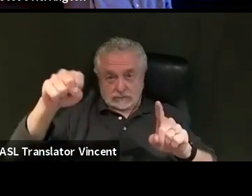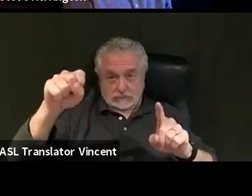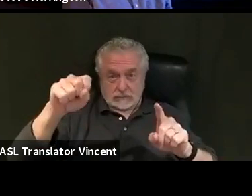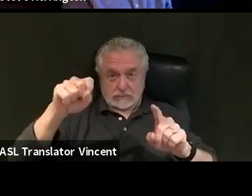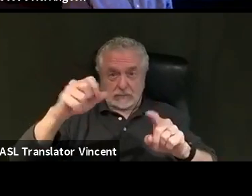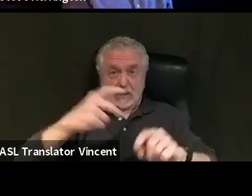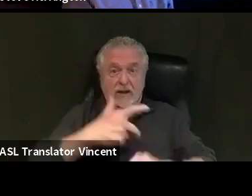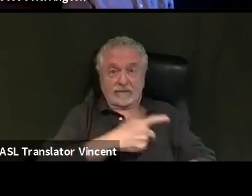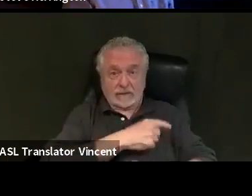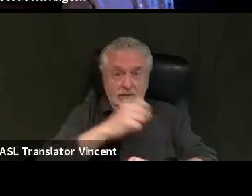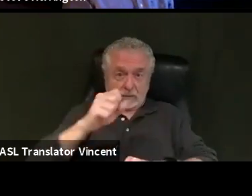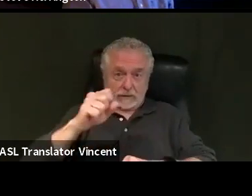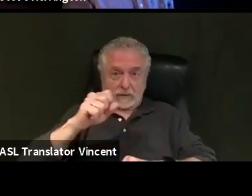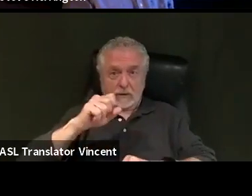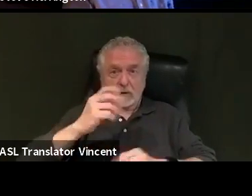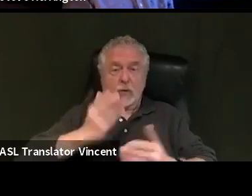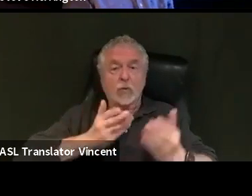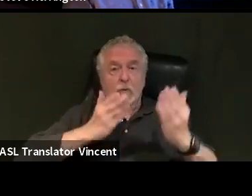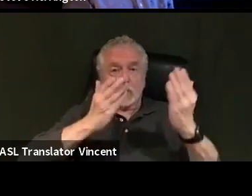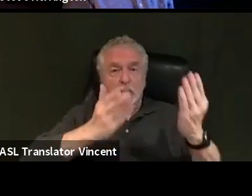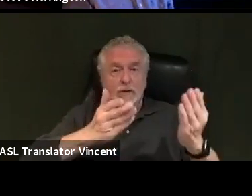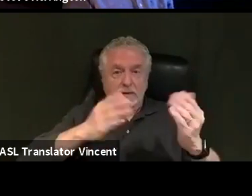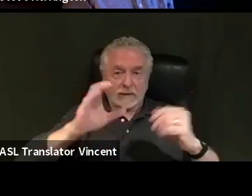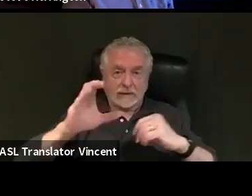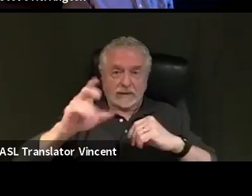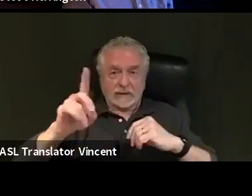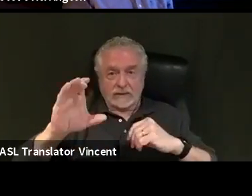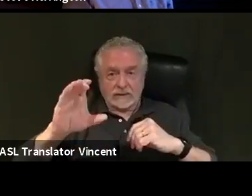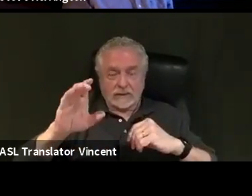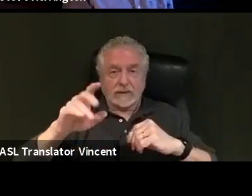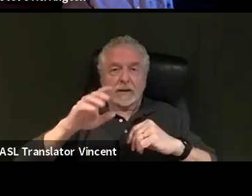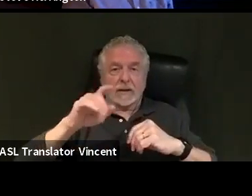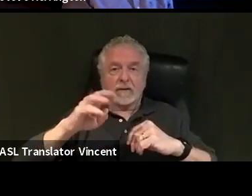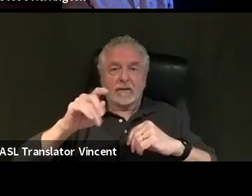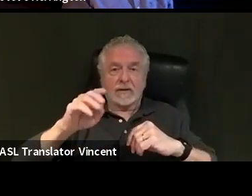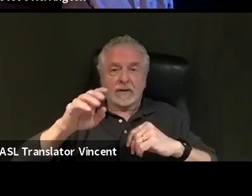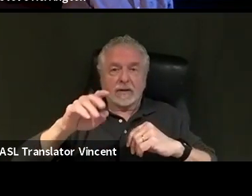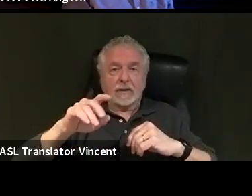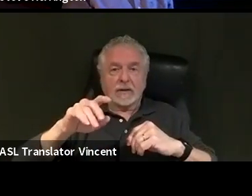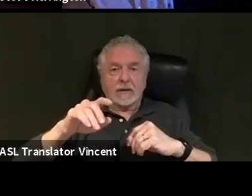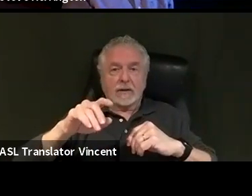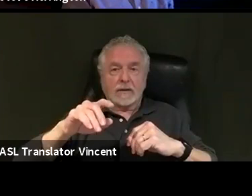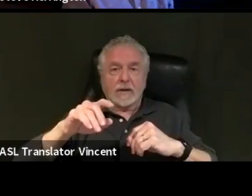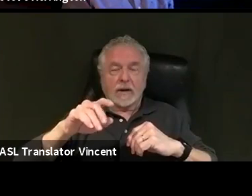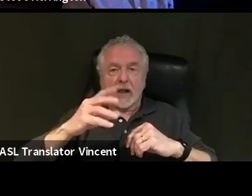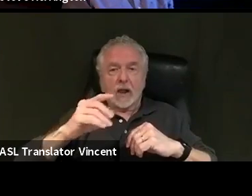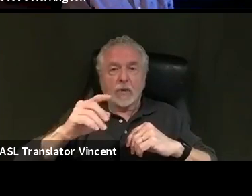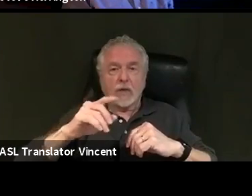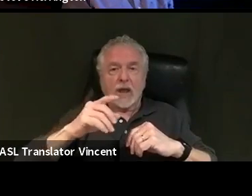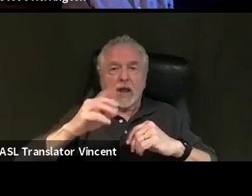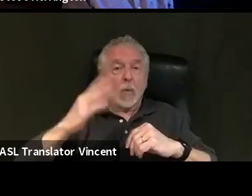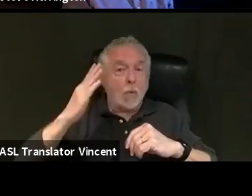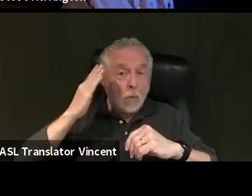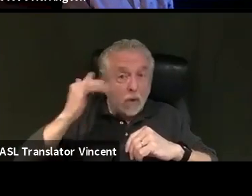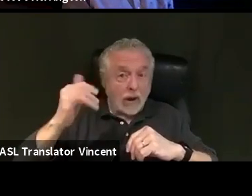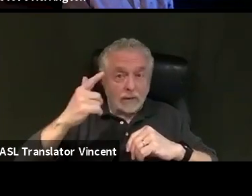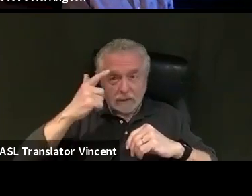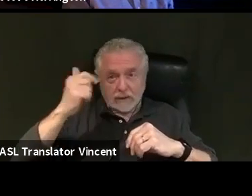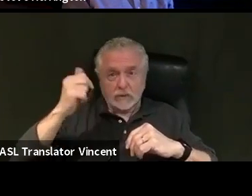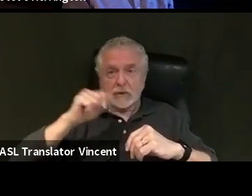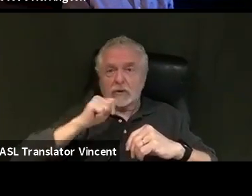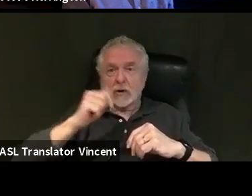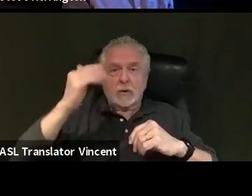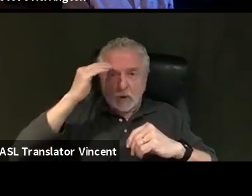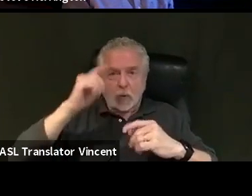get the vaccine. That's a recommendation from CDC, CDPH, and from the county. And you may ask why, because we